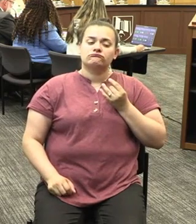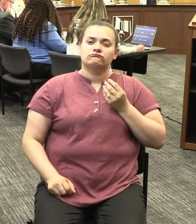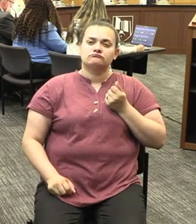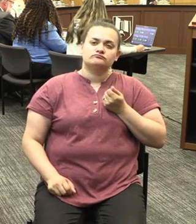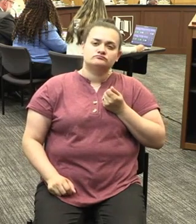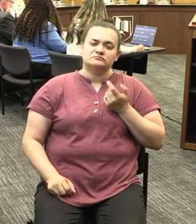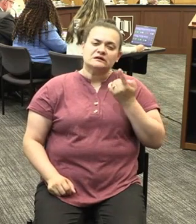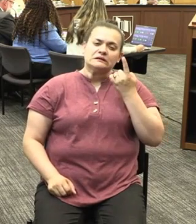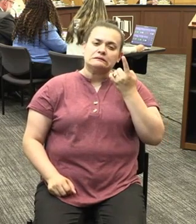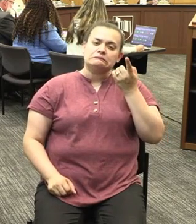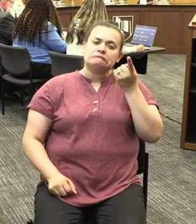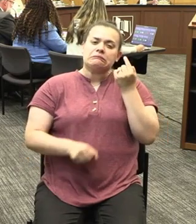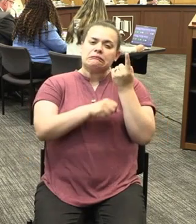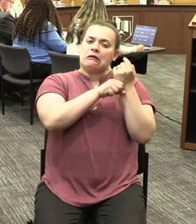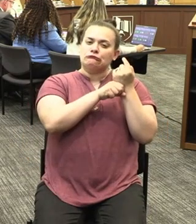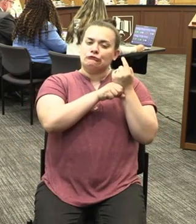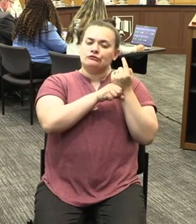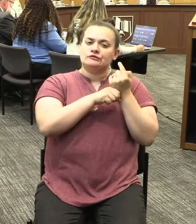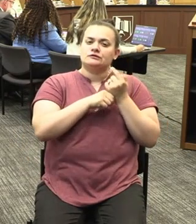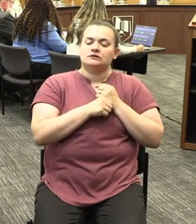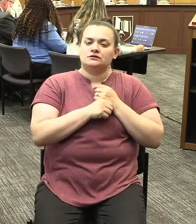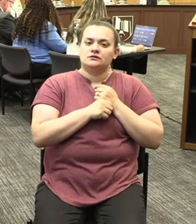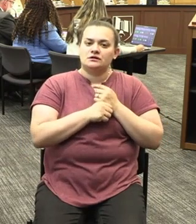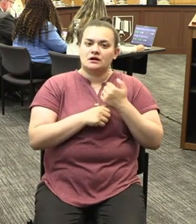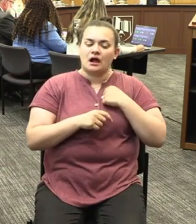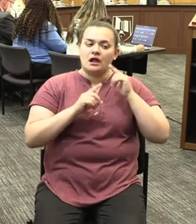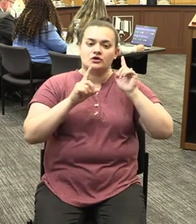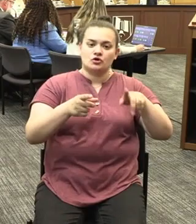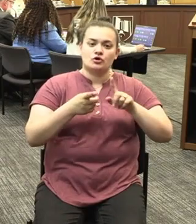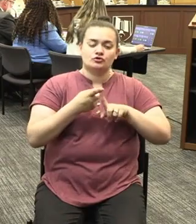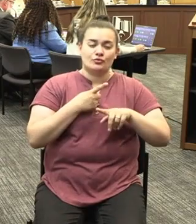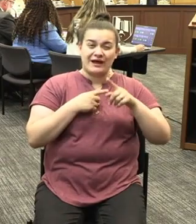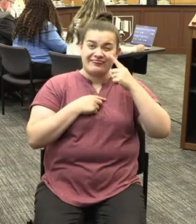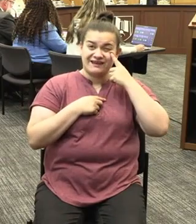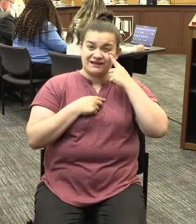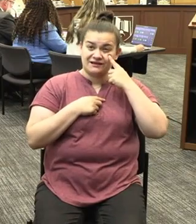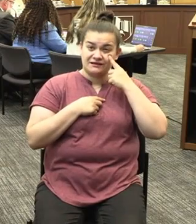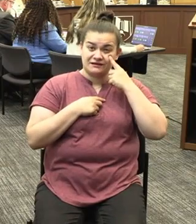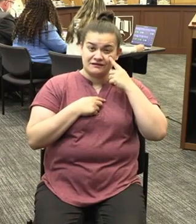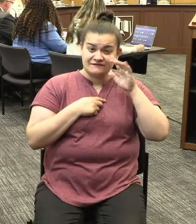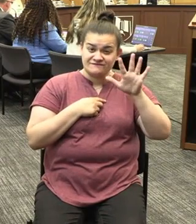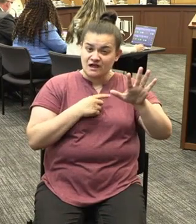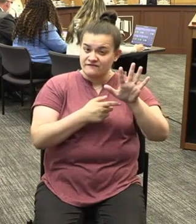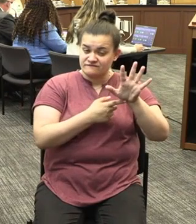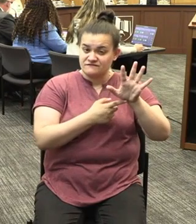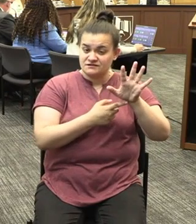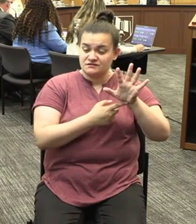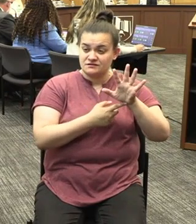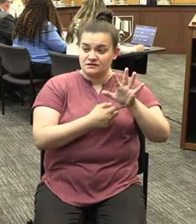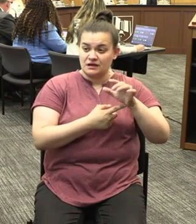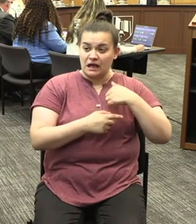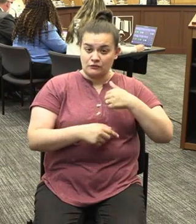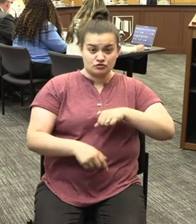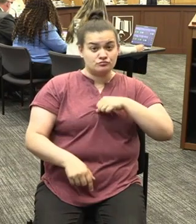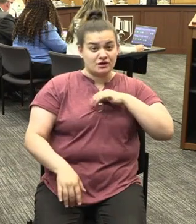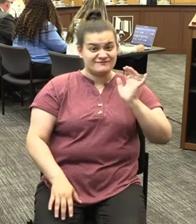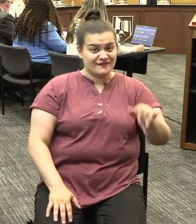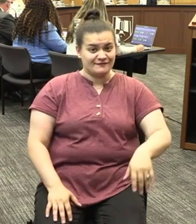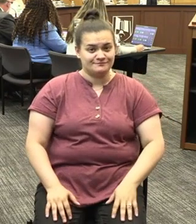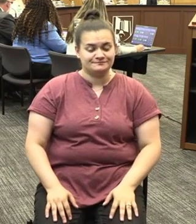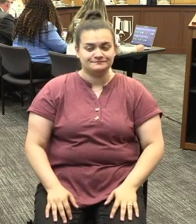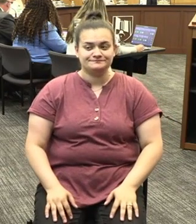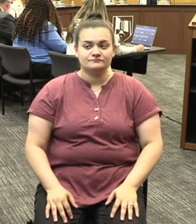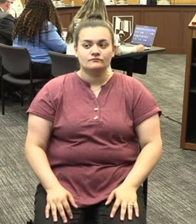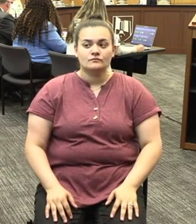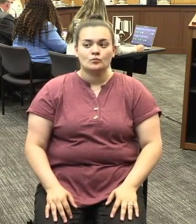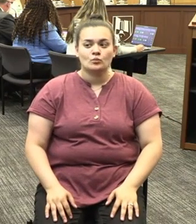maybe a year ago, and I had gone to, I think, 5, and I was very proud of that.